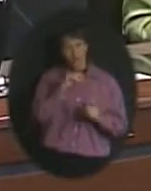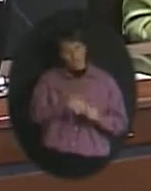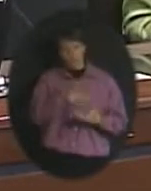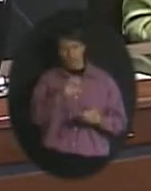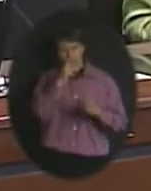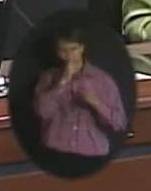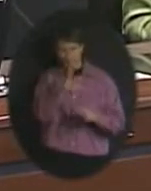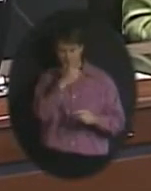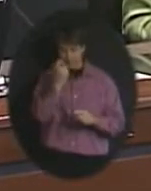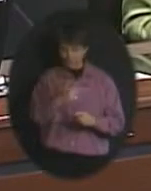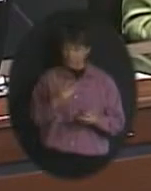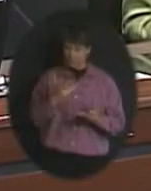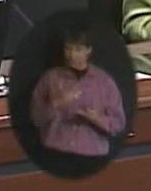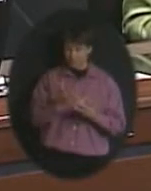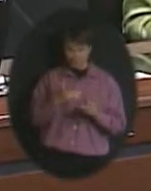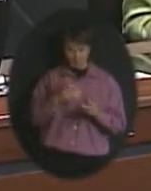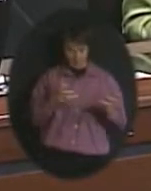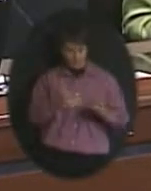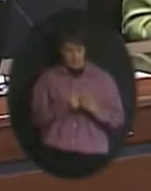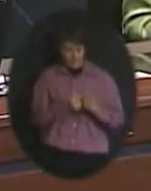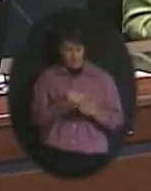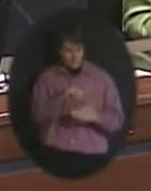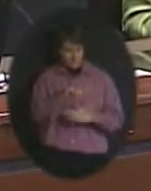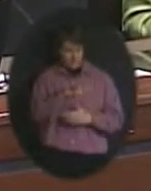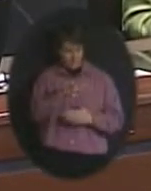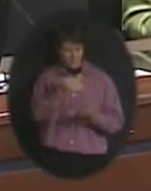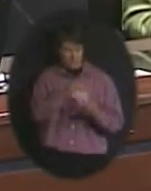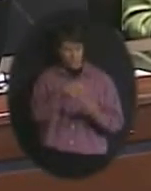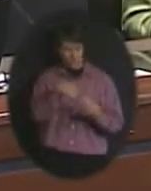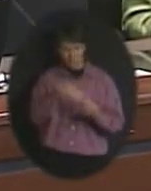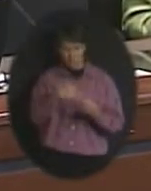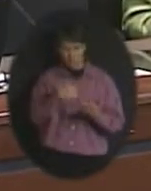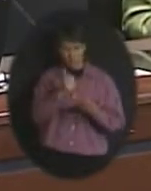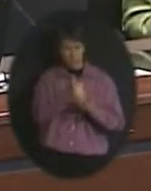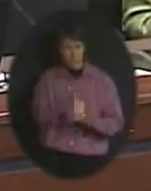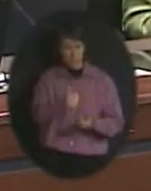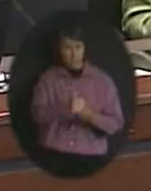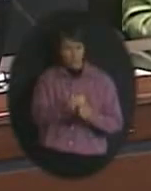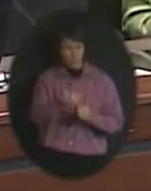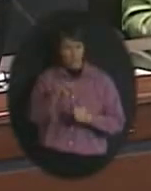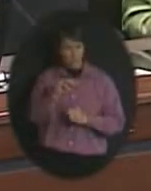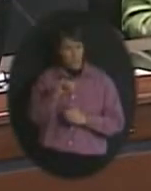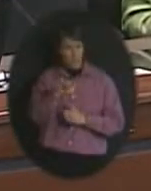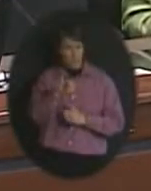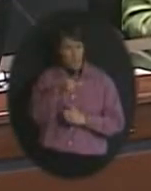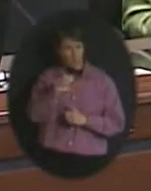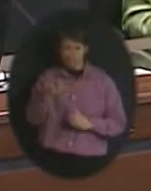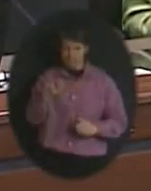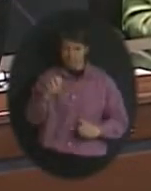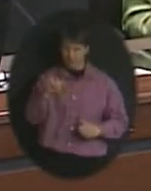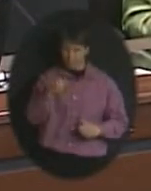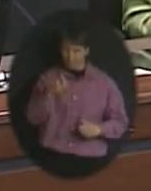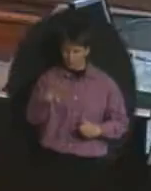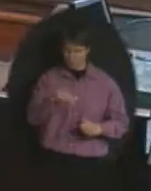that because that's quite a contribution, $125,000 to help with this Miracle Network area.